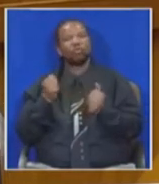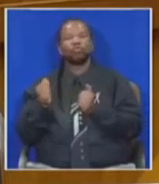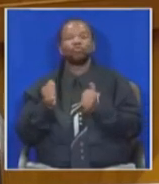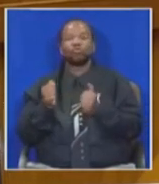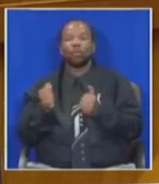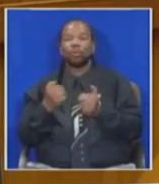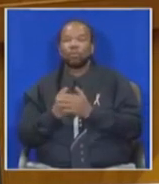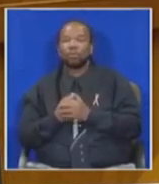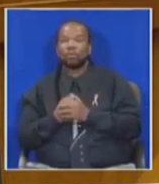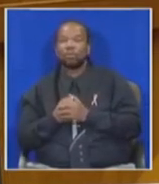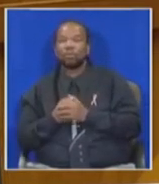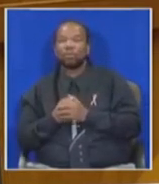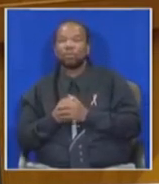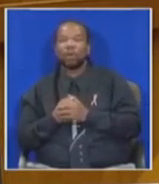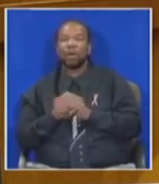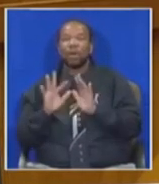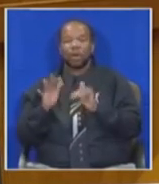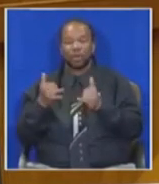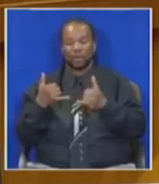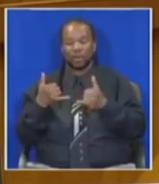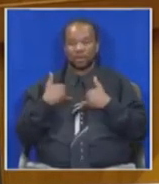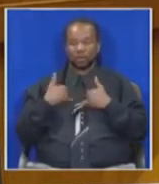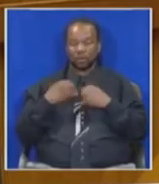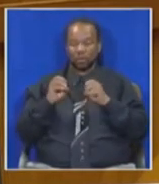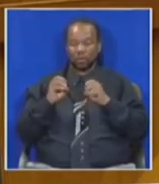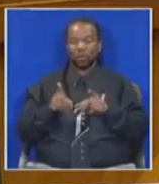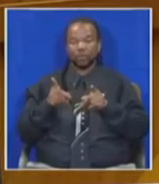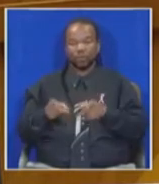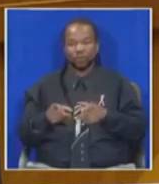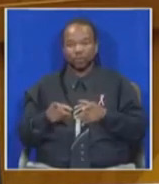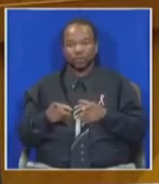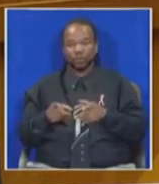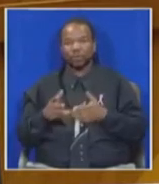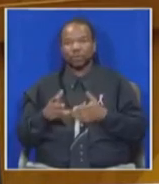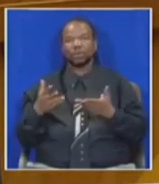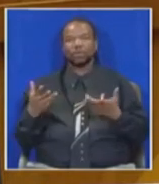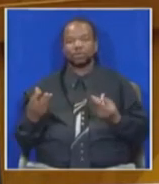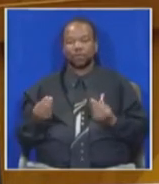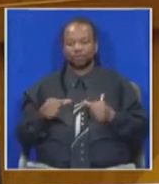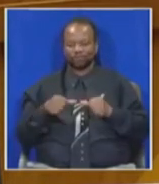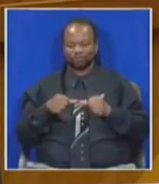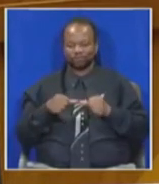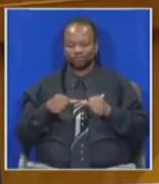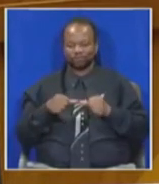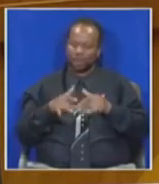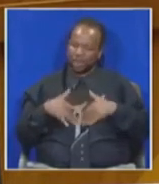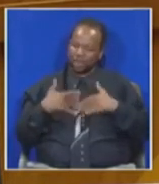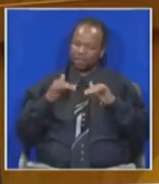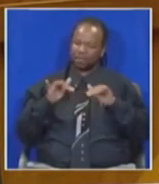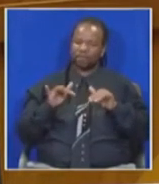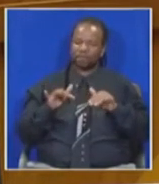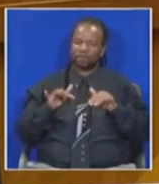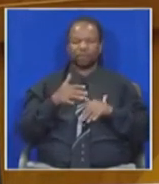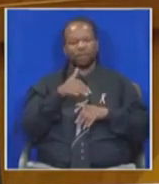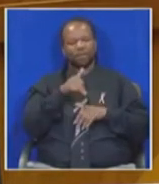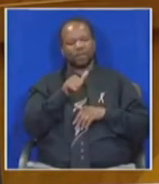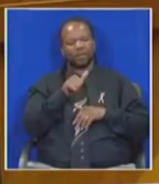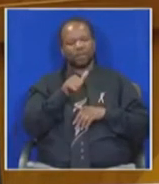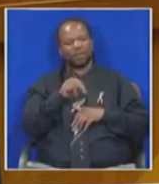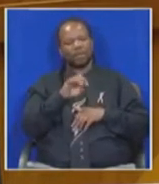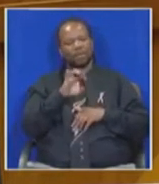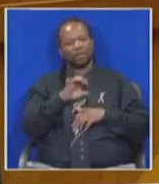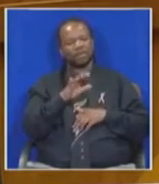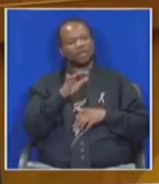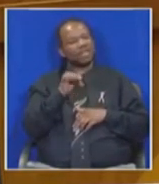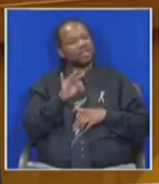economic growth, and enjoyed more opportunities for sustainable livelihoods. Had the ANC governed and delivered